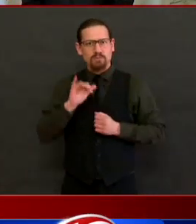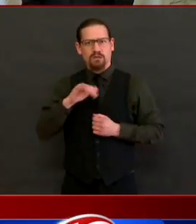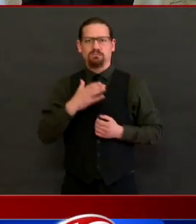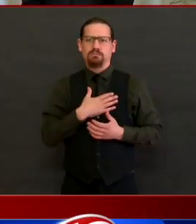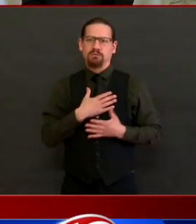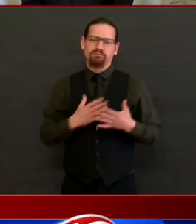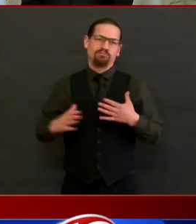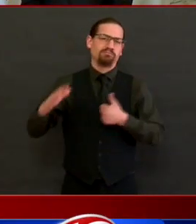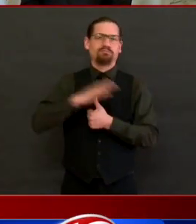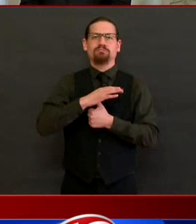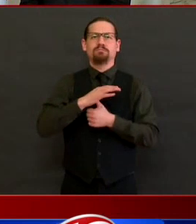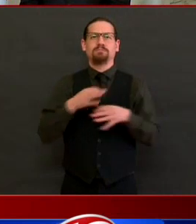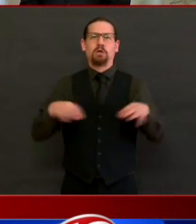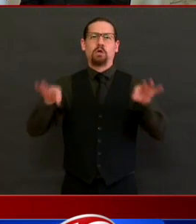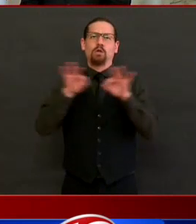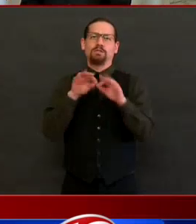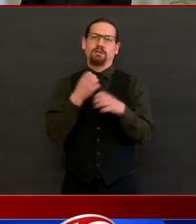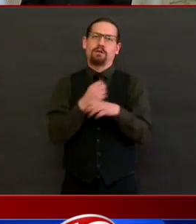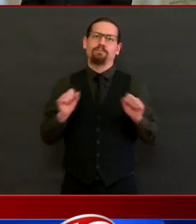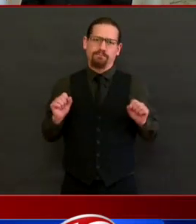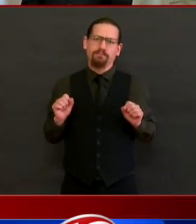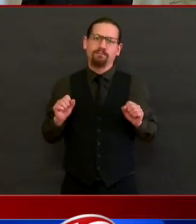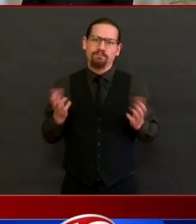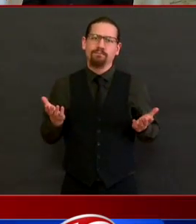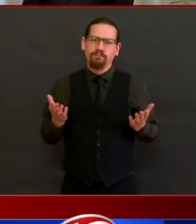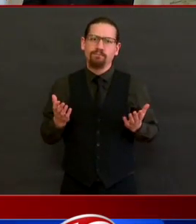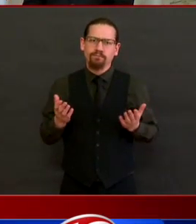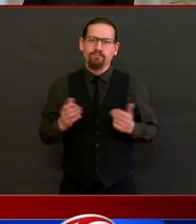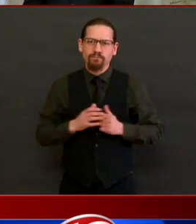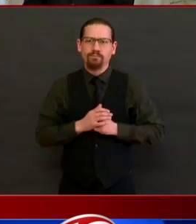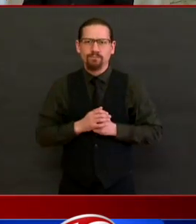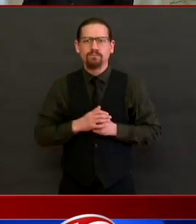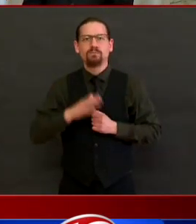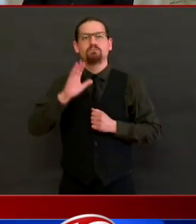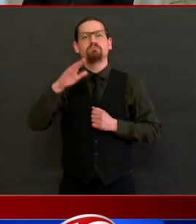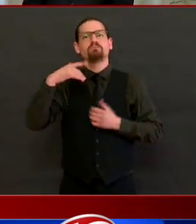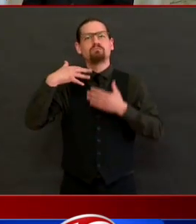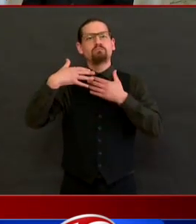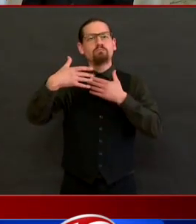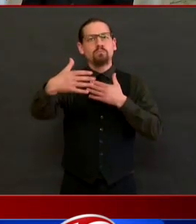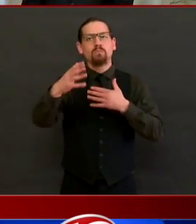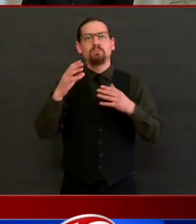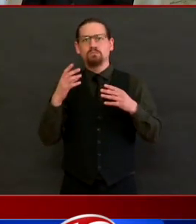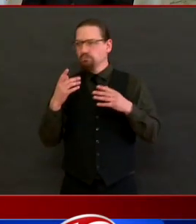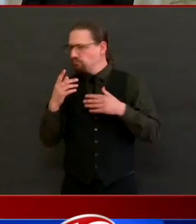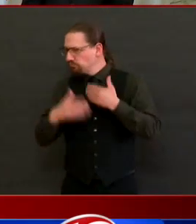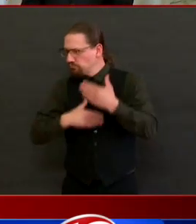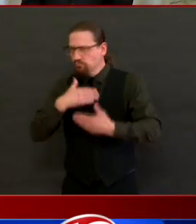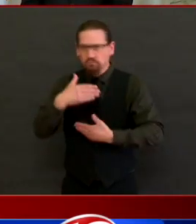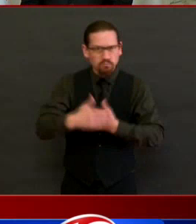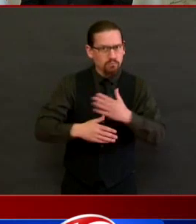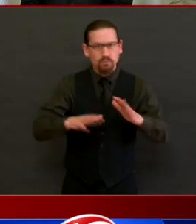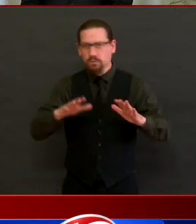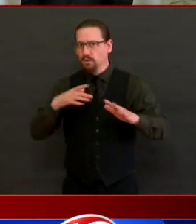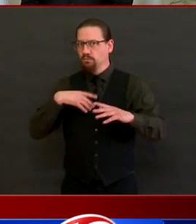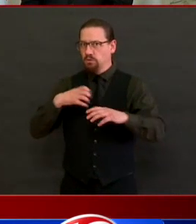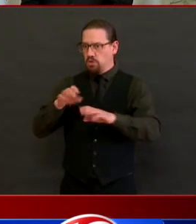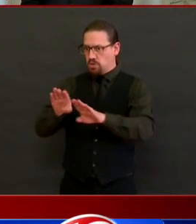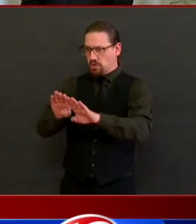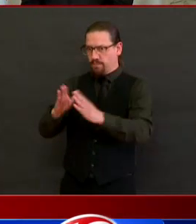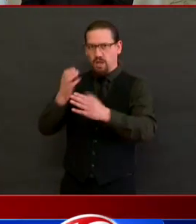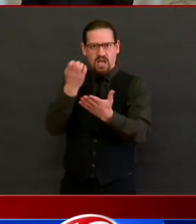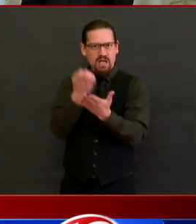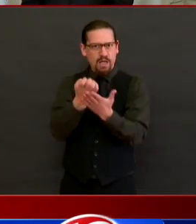safe. And again, once we get to the business of letting more people go back to work, we need to have more of